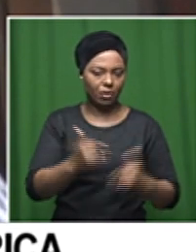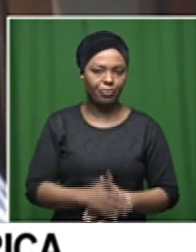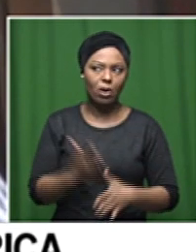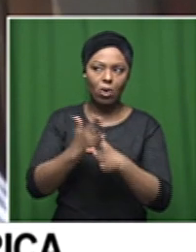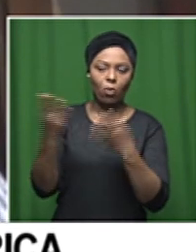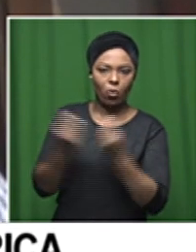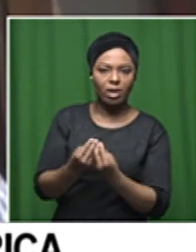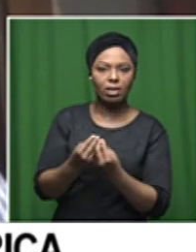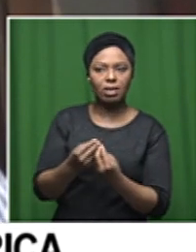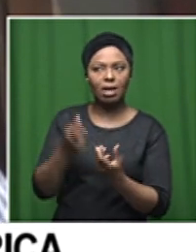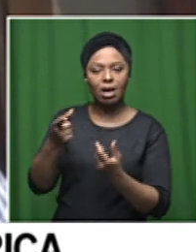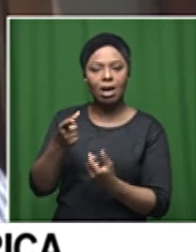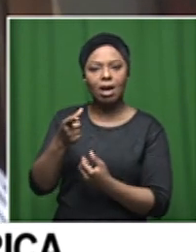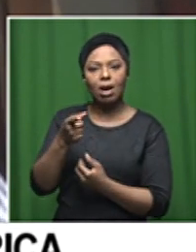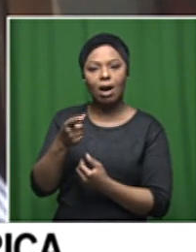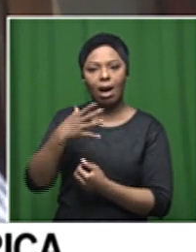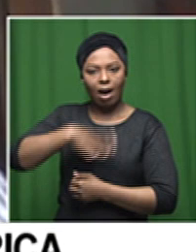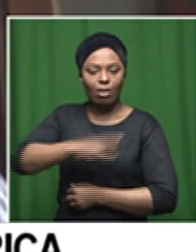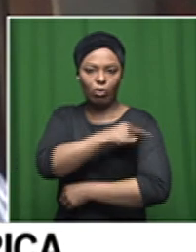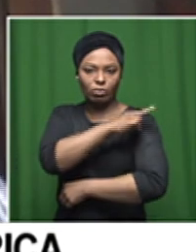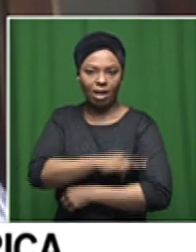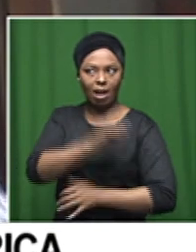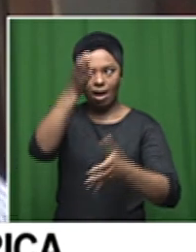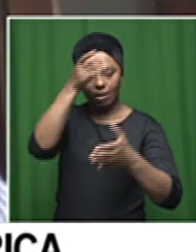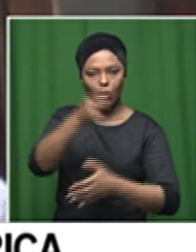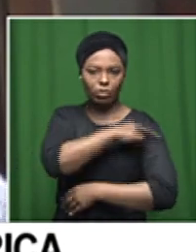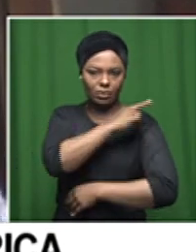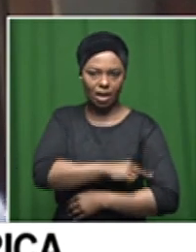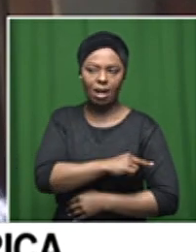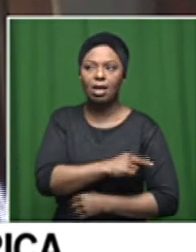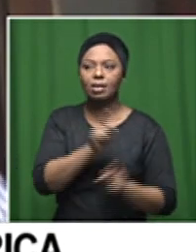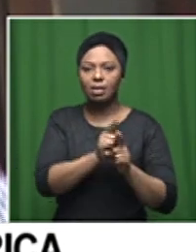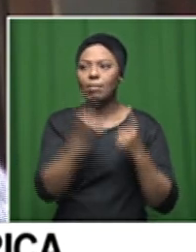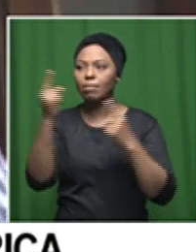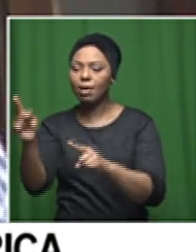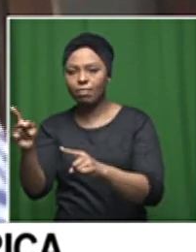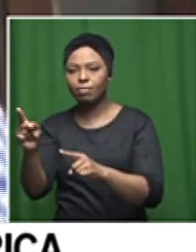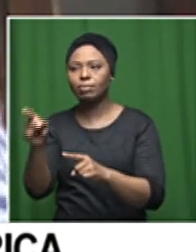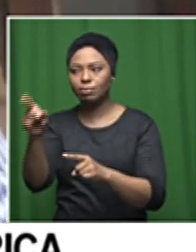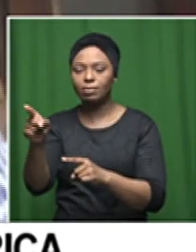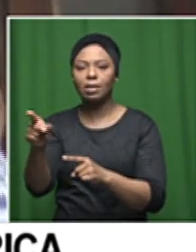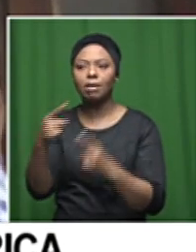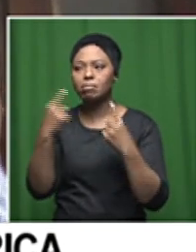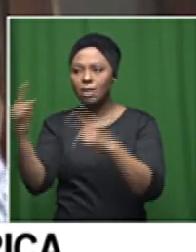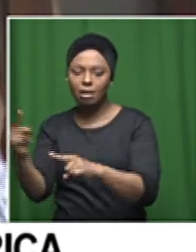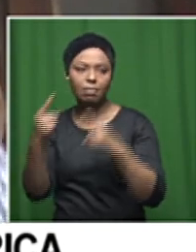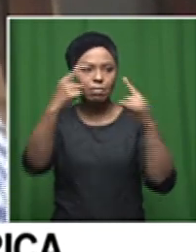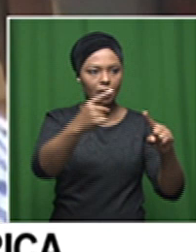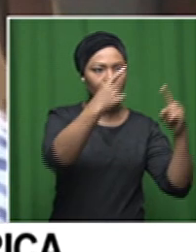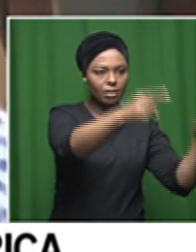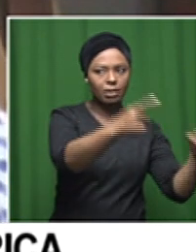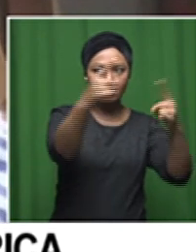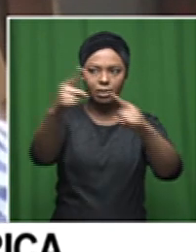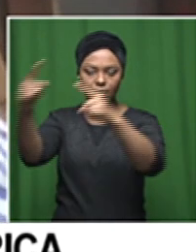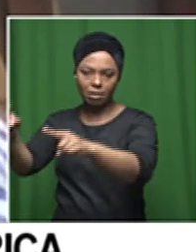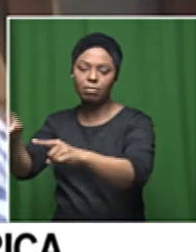academic hospitals do outreach on that side, so that then we have got less movement of patients literally moving